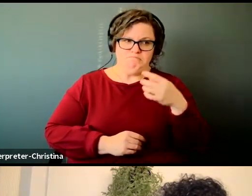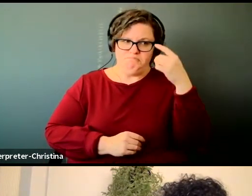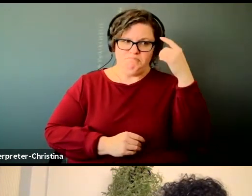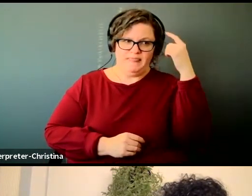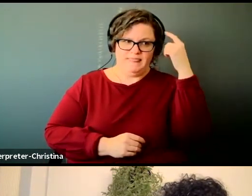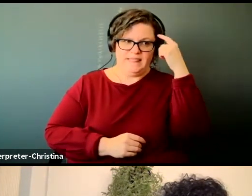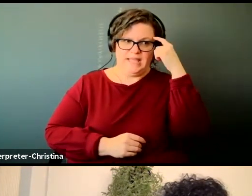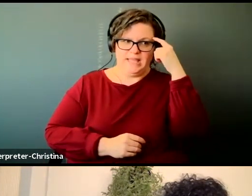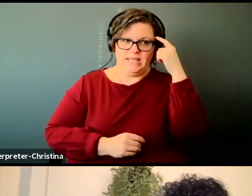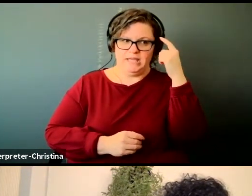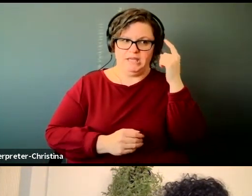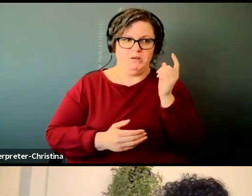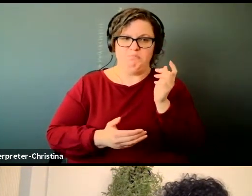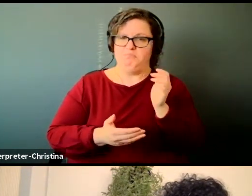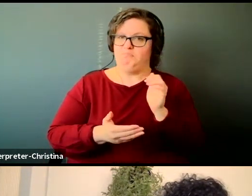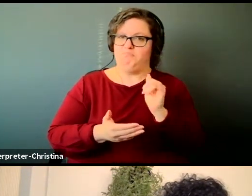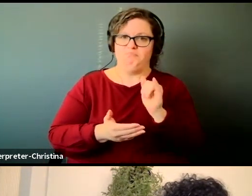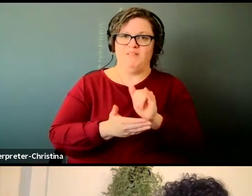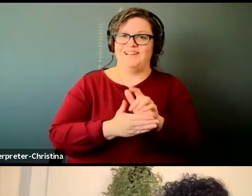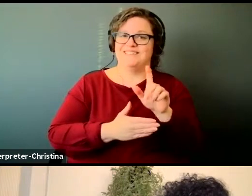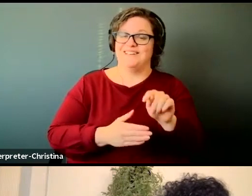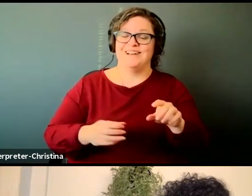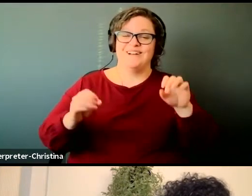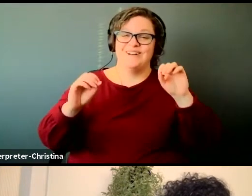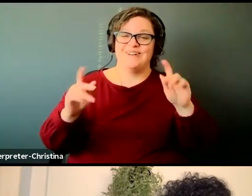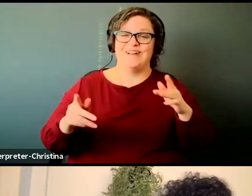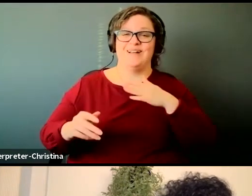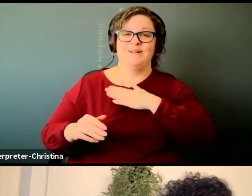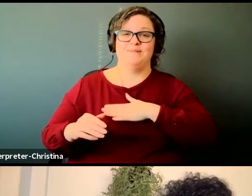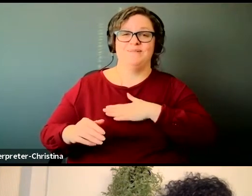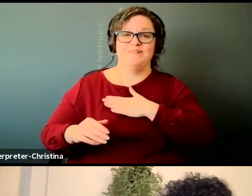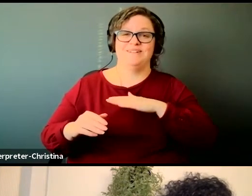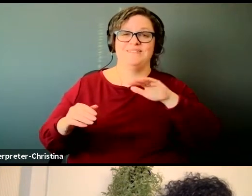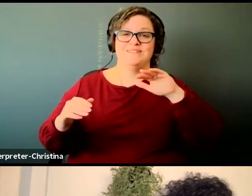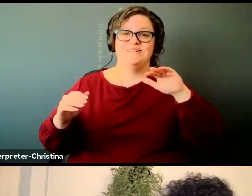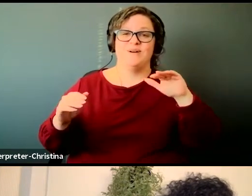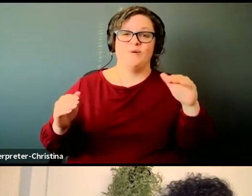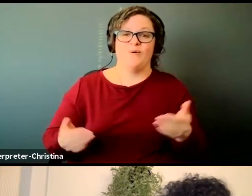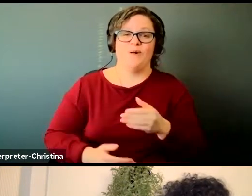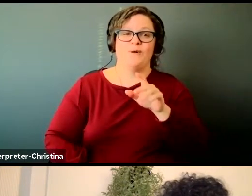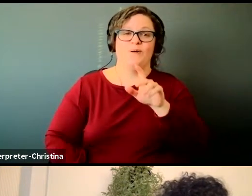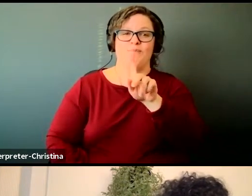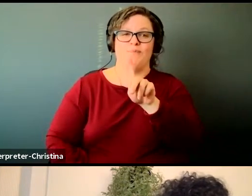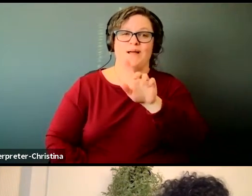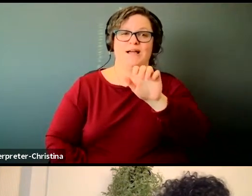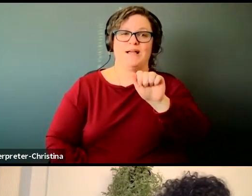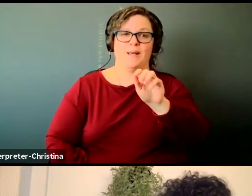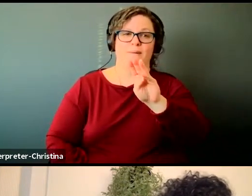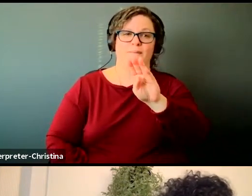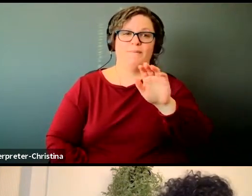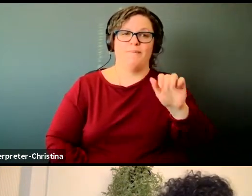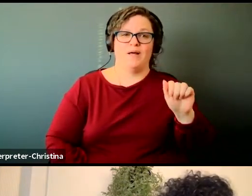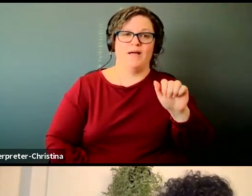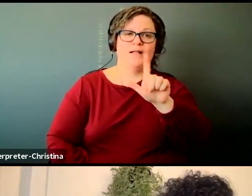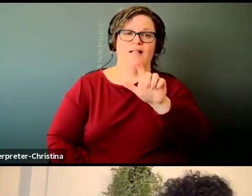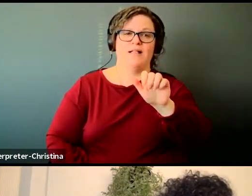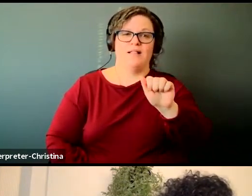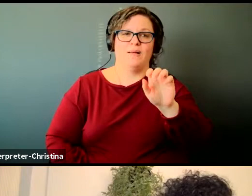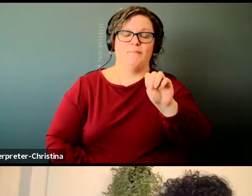without further ado, please welcome tonight's speaker, Kama La Mackerel. We're so happy to have you.